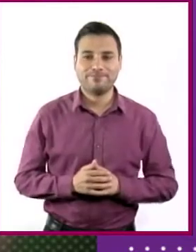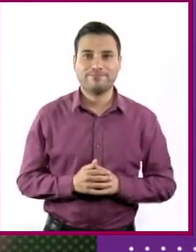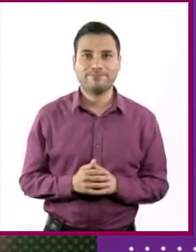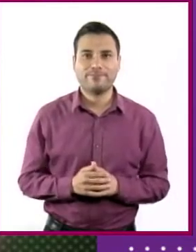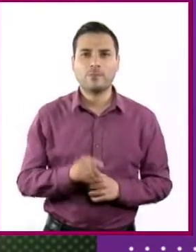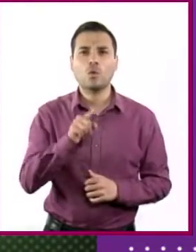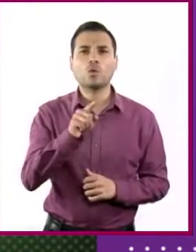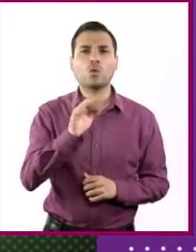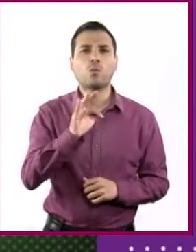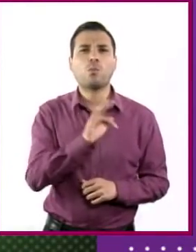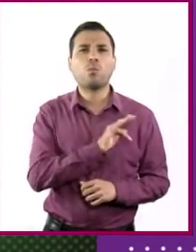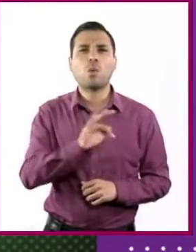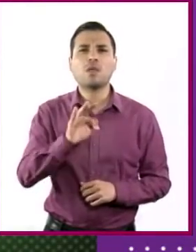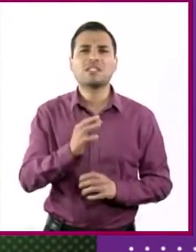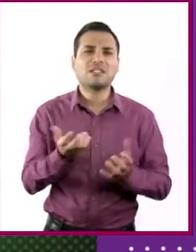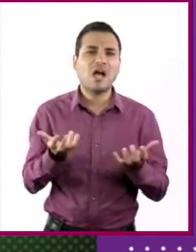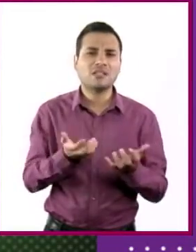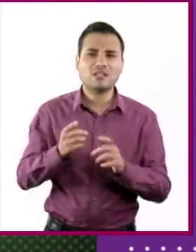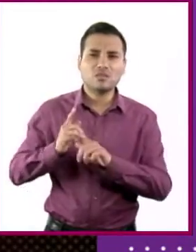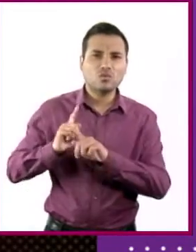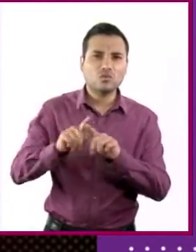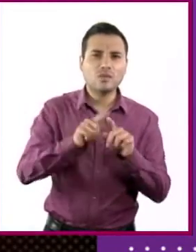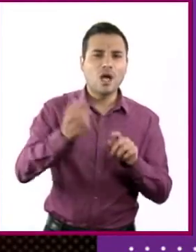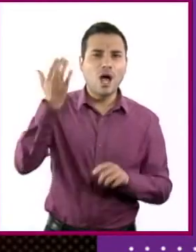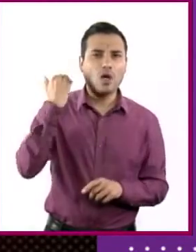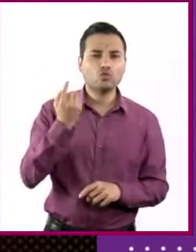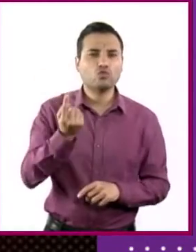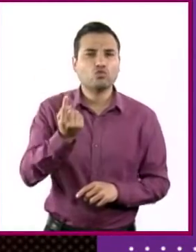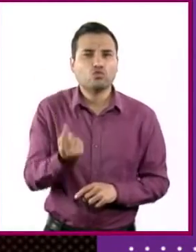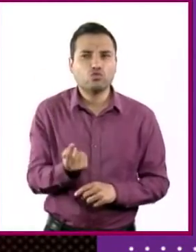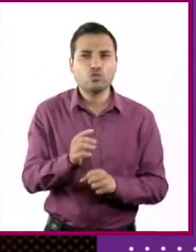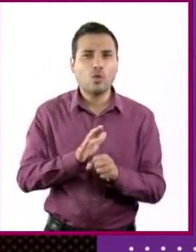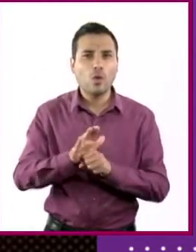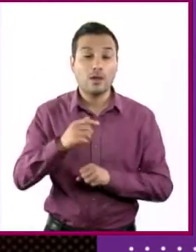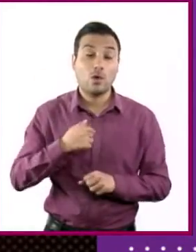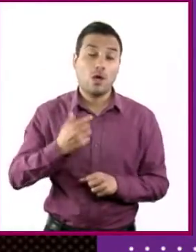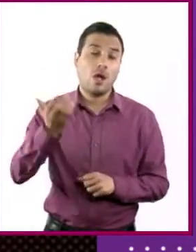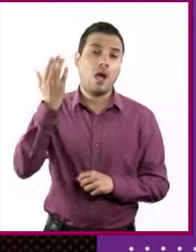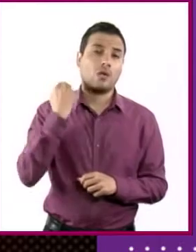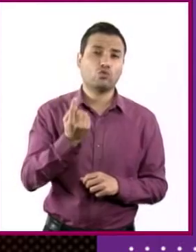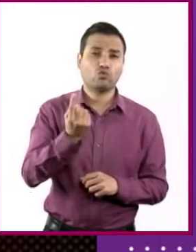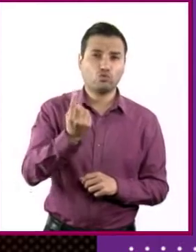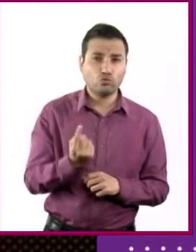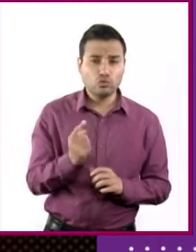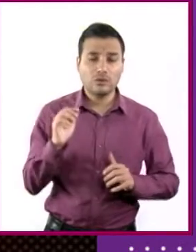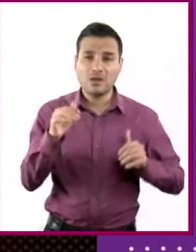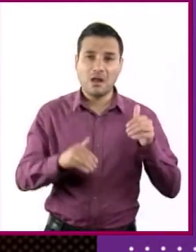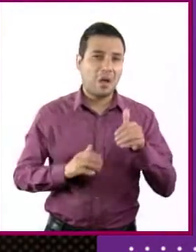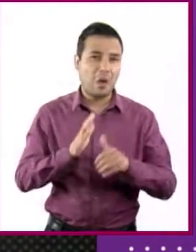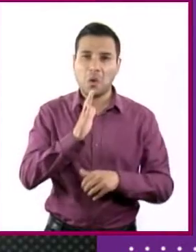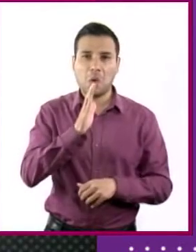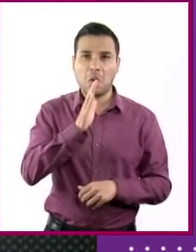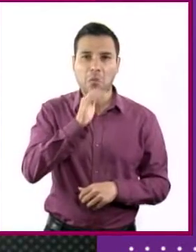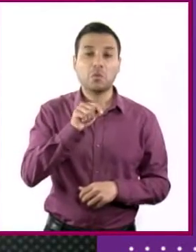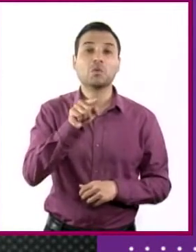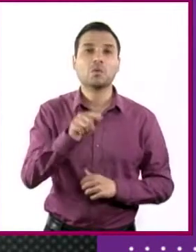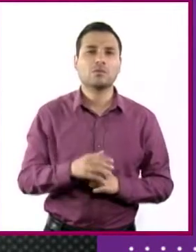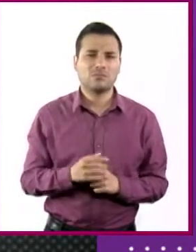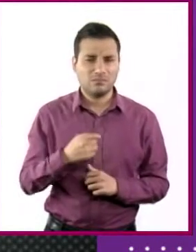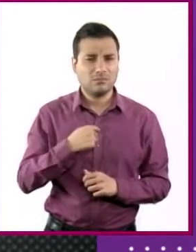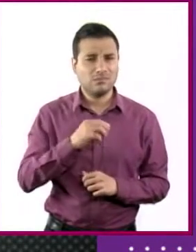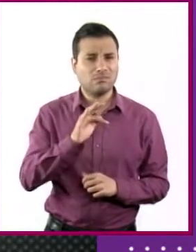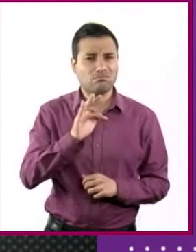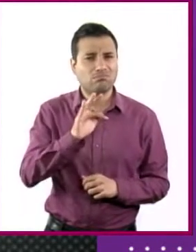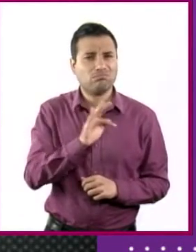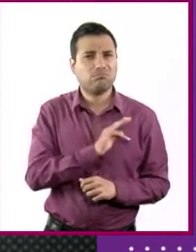could you do when you were a child? When I was a child, I couldn't swim. And you? I could swim when